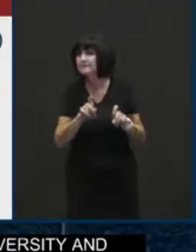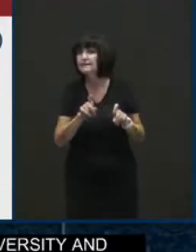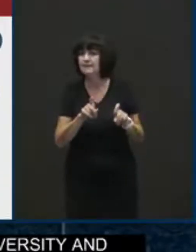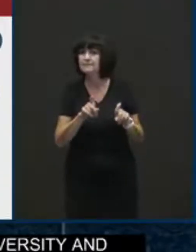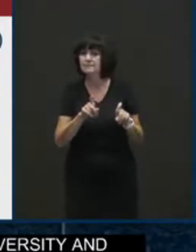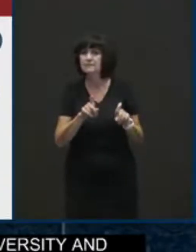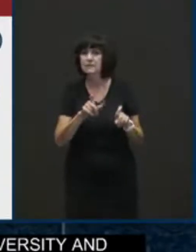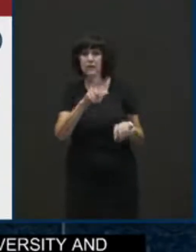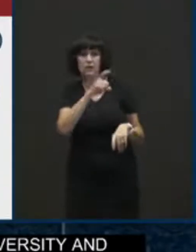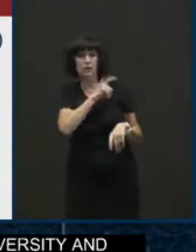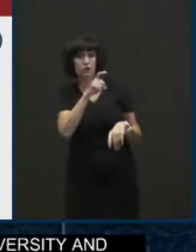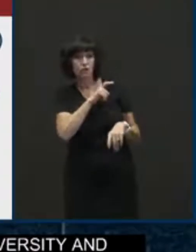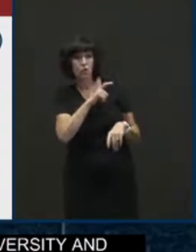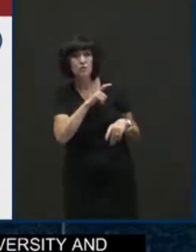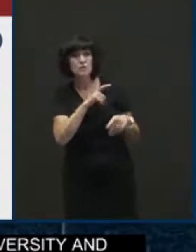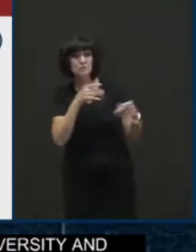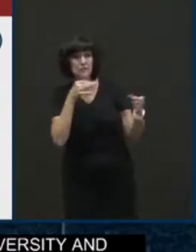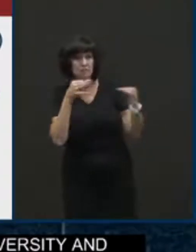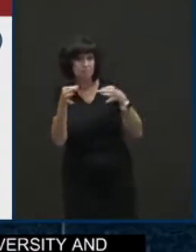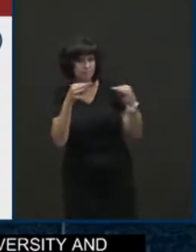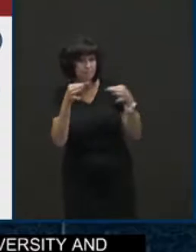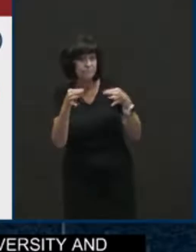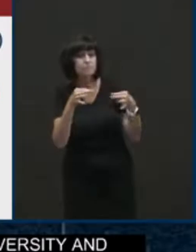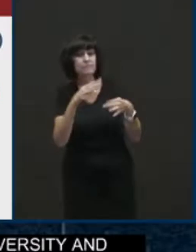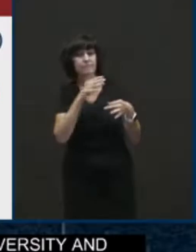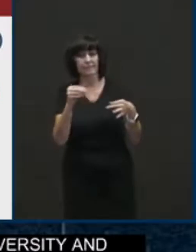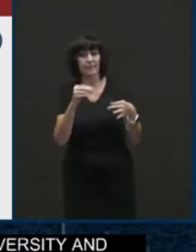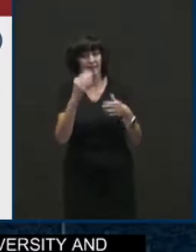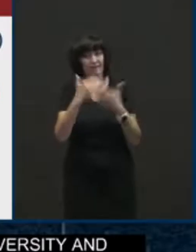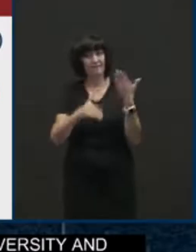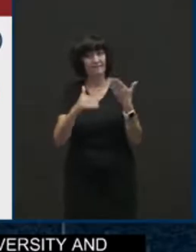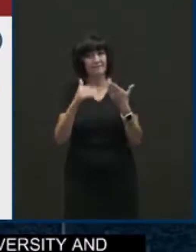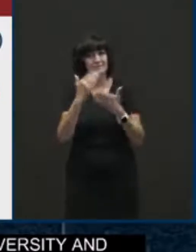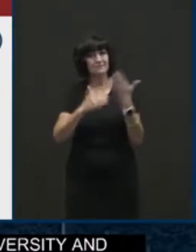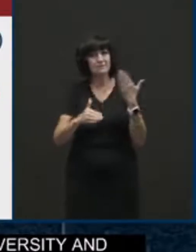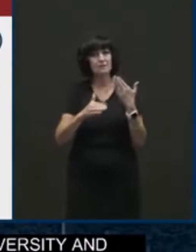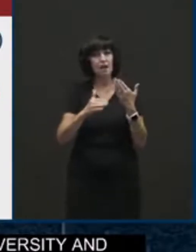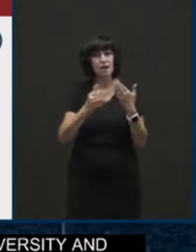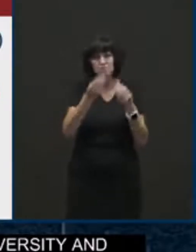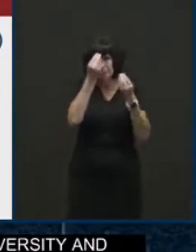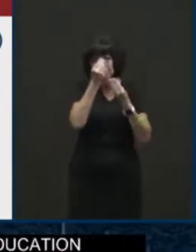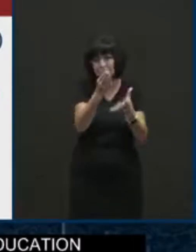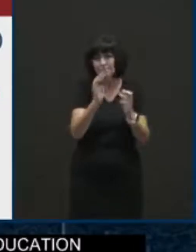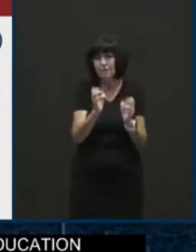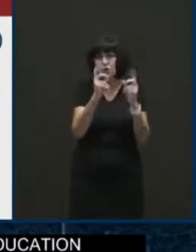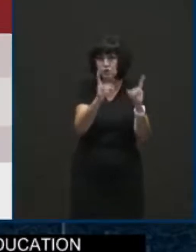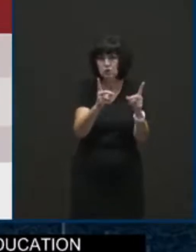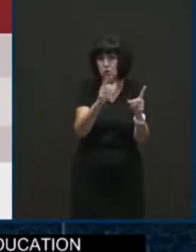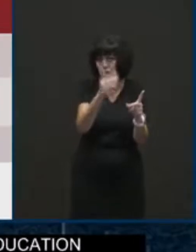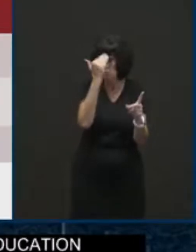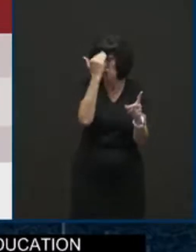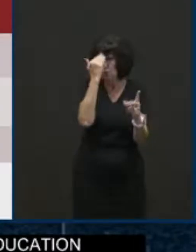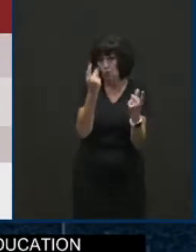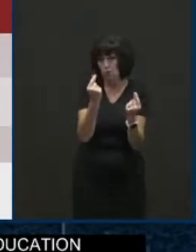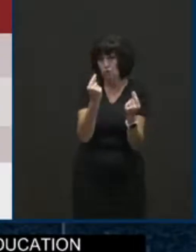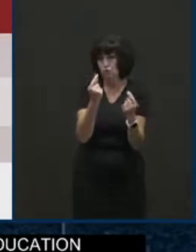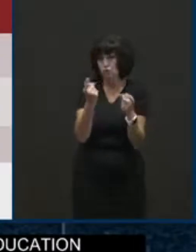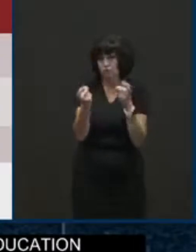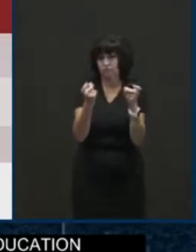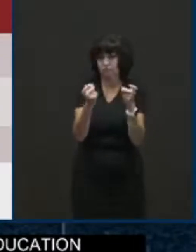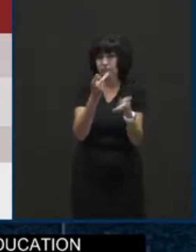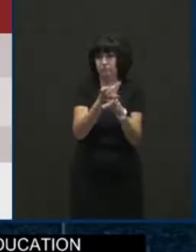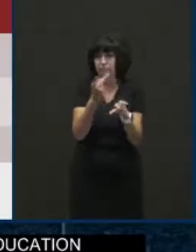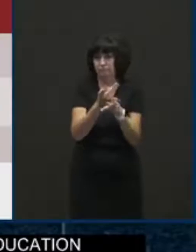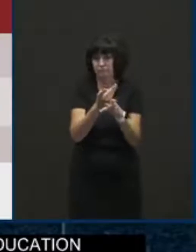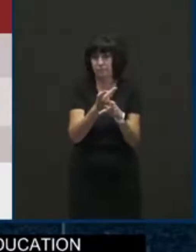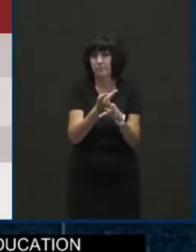enforcement and education approaches to try to keep a handle on that situation. Let me